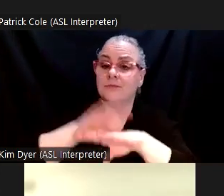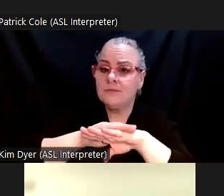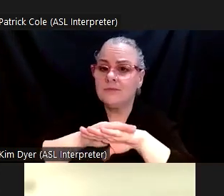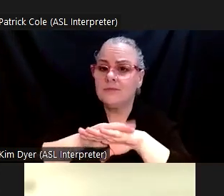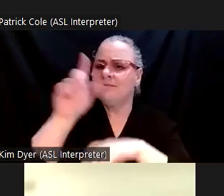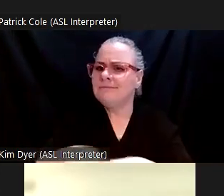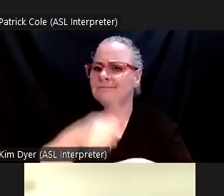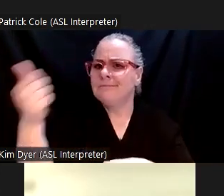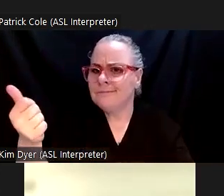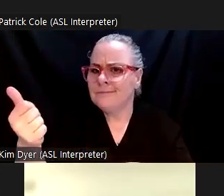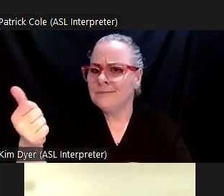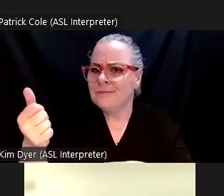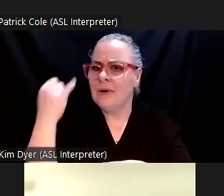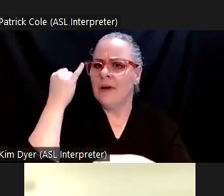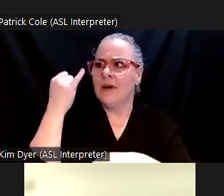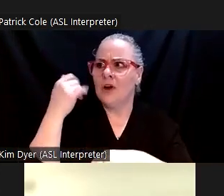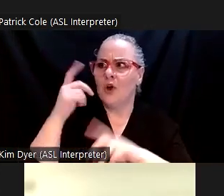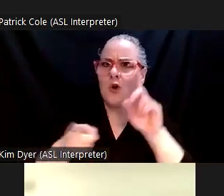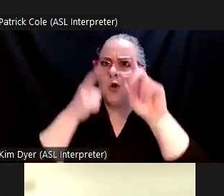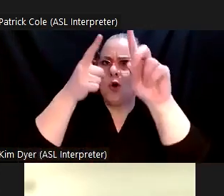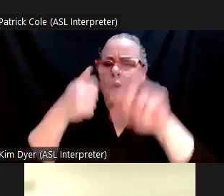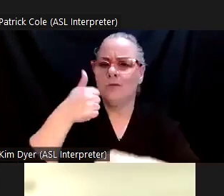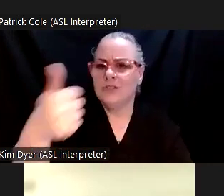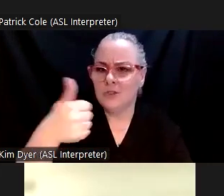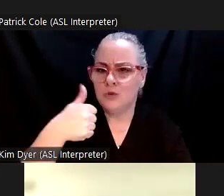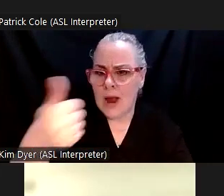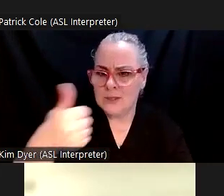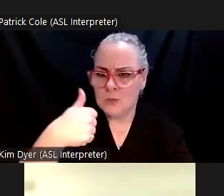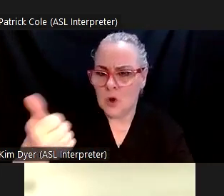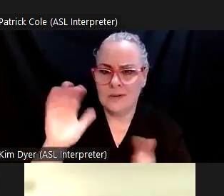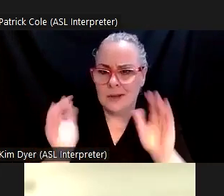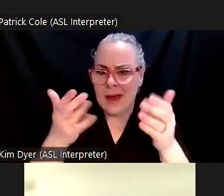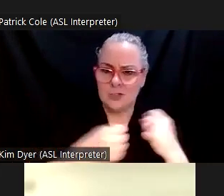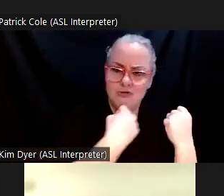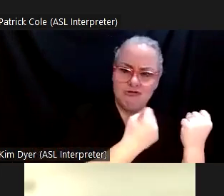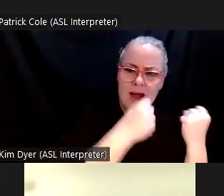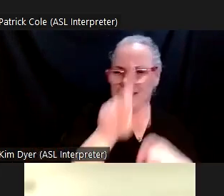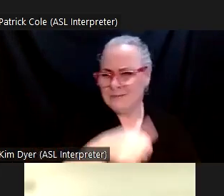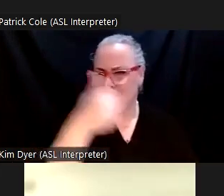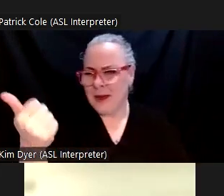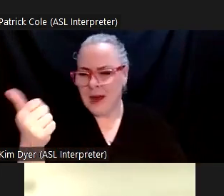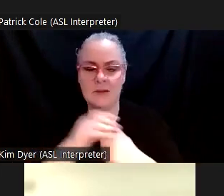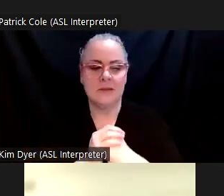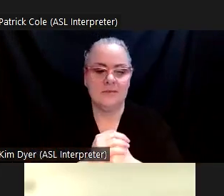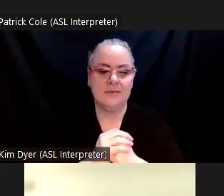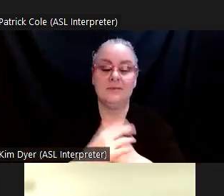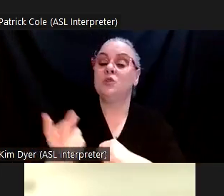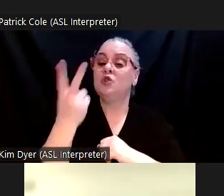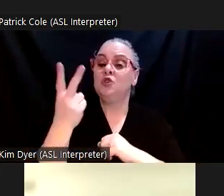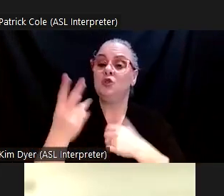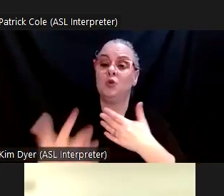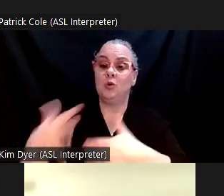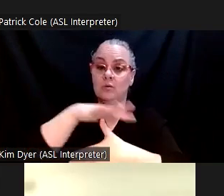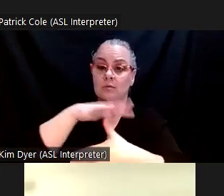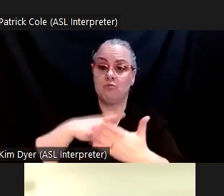alternatives to personal vehicle travel, which is often called mode shift. And in this category, we have two prioritized